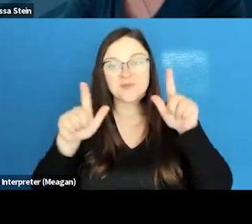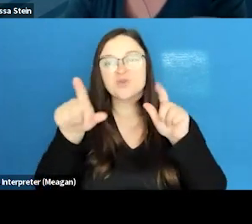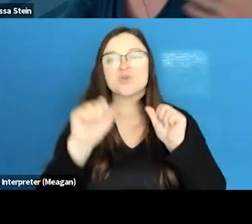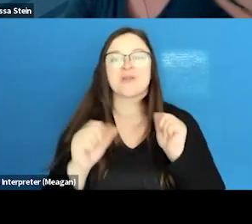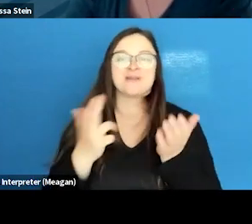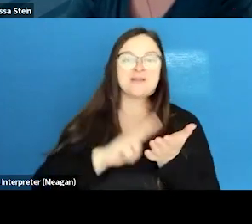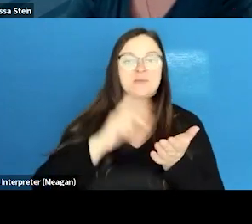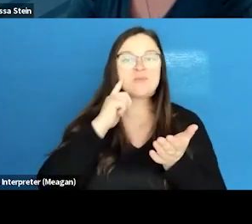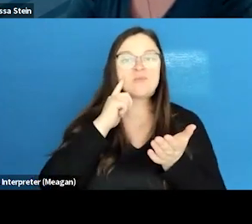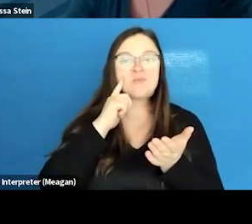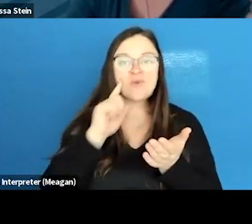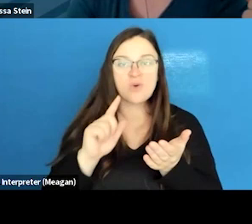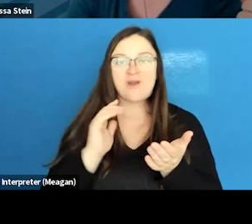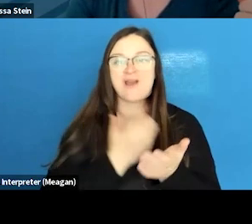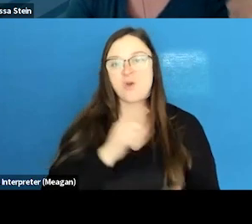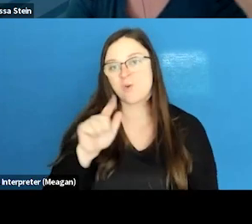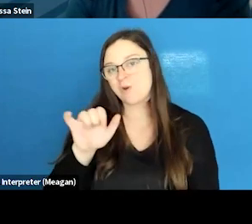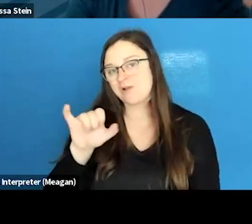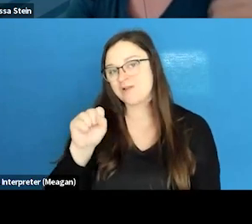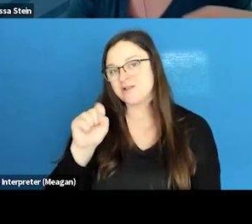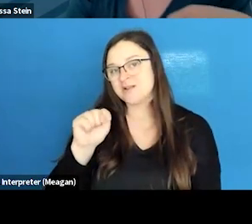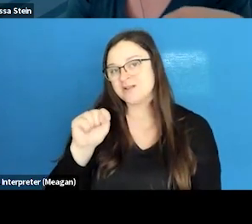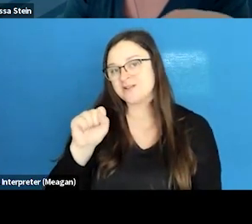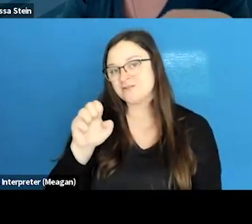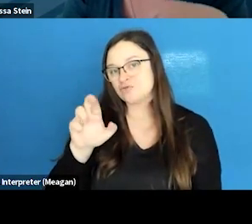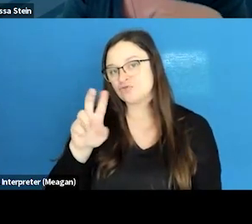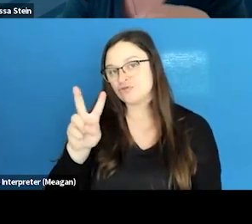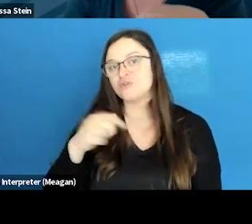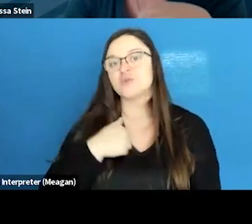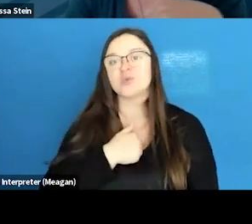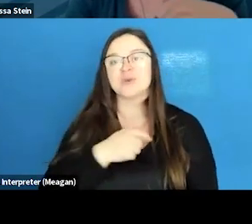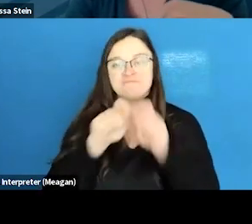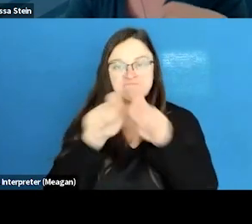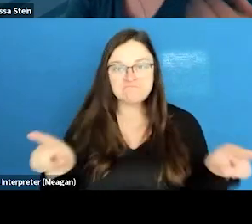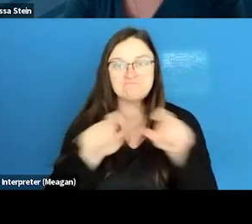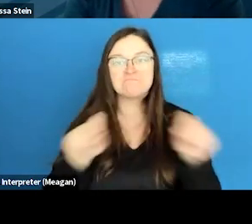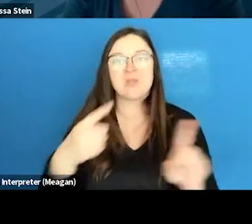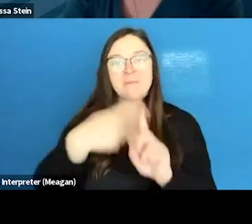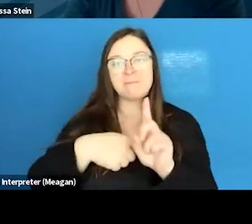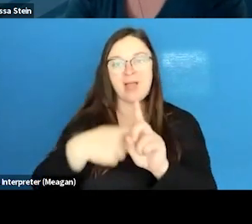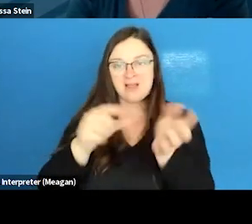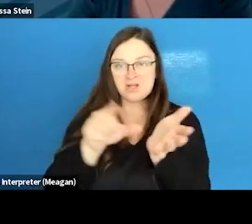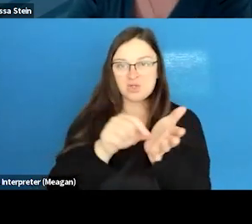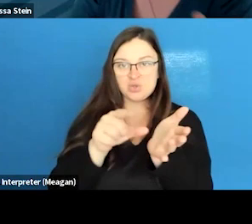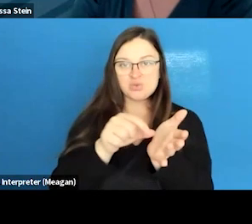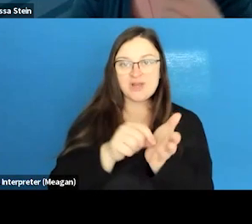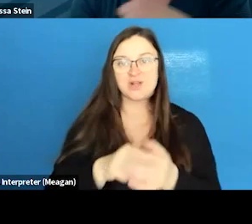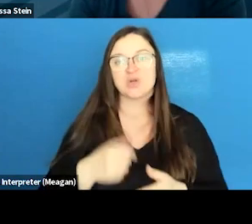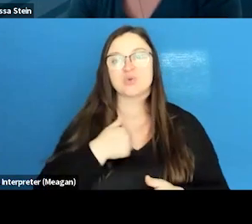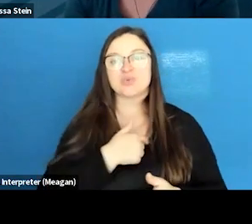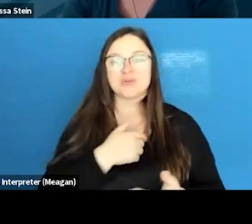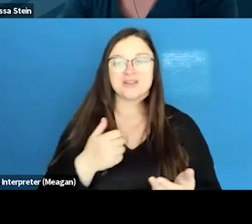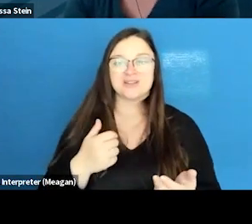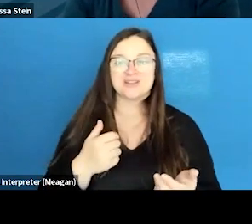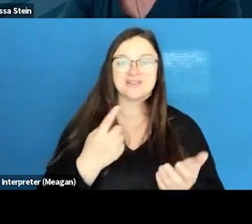for our listserv. We do push out a monthly newsletter where we try to feature innovative programs such as